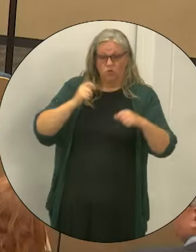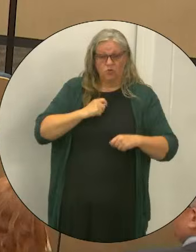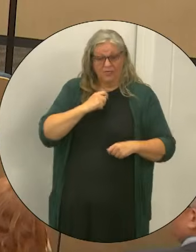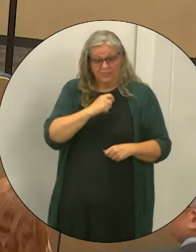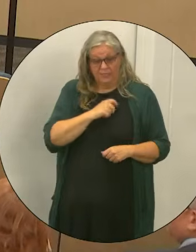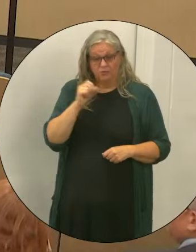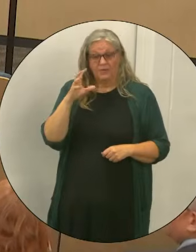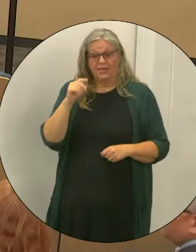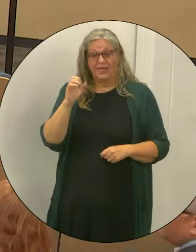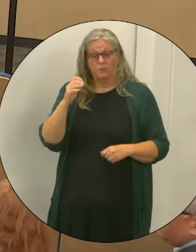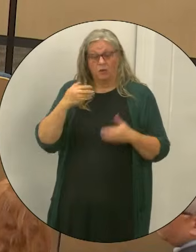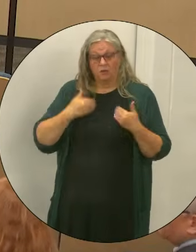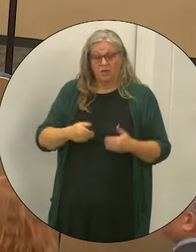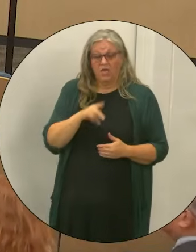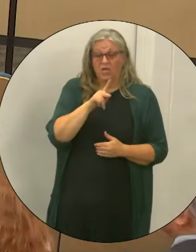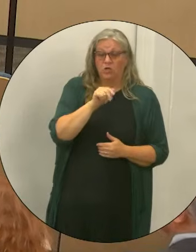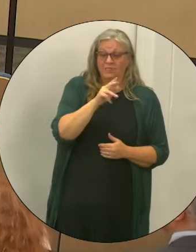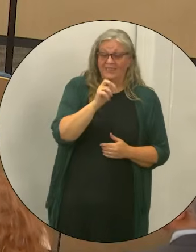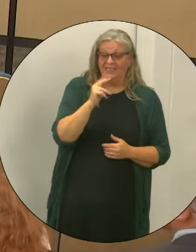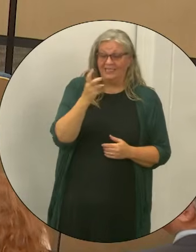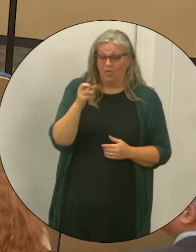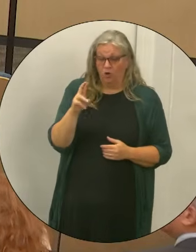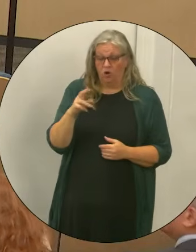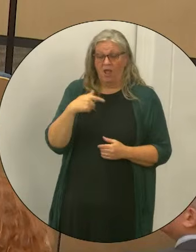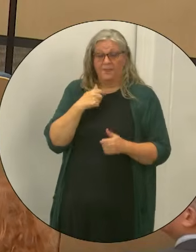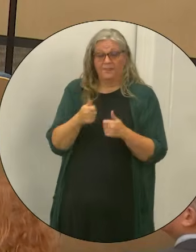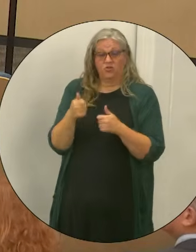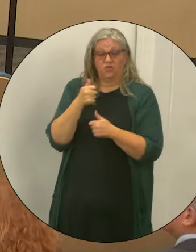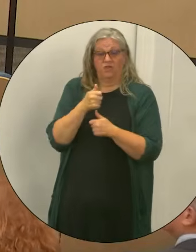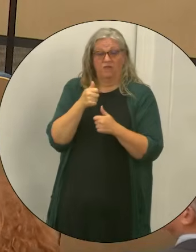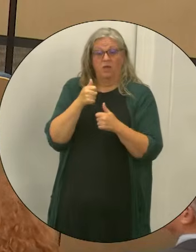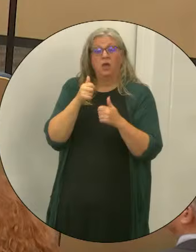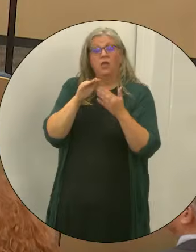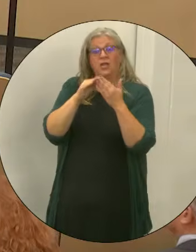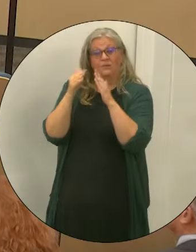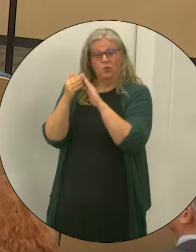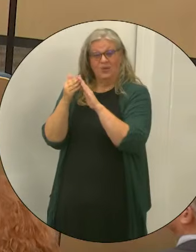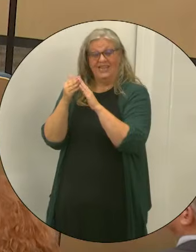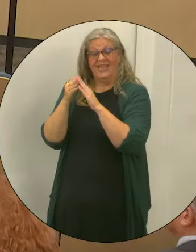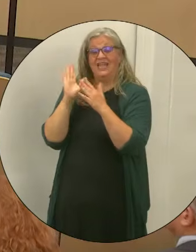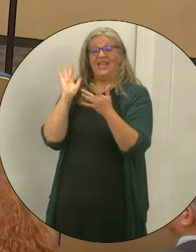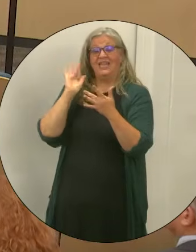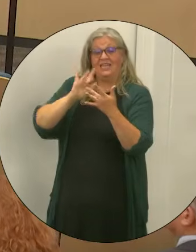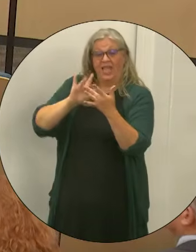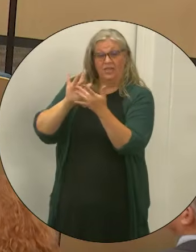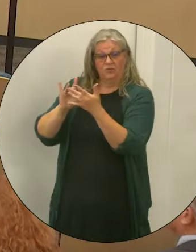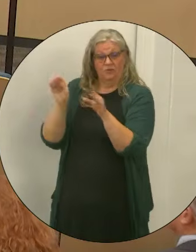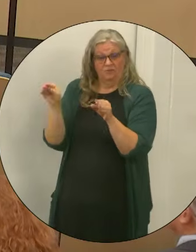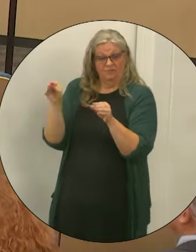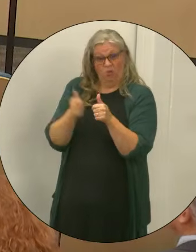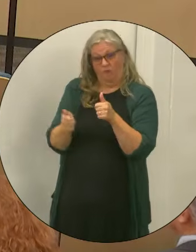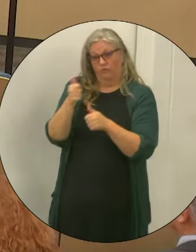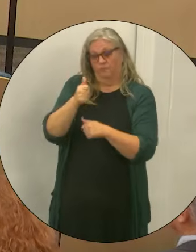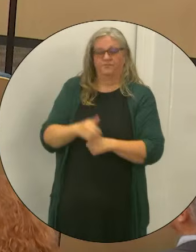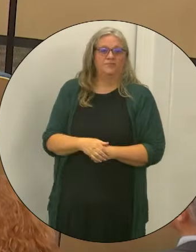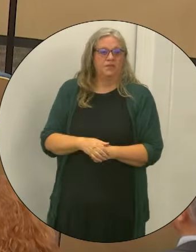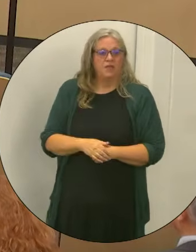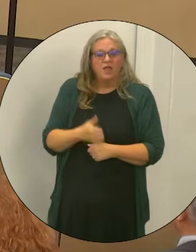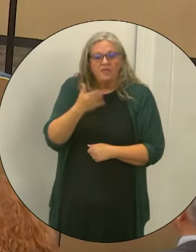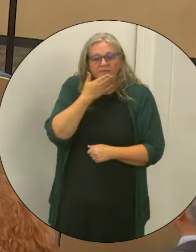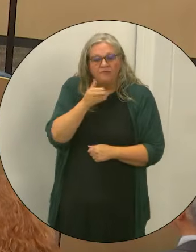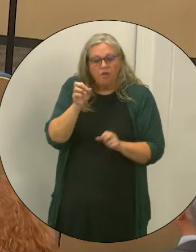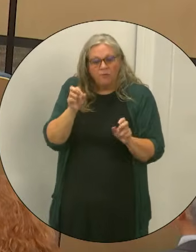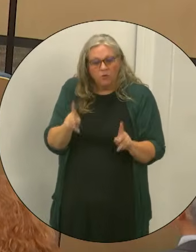Superintendent Ebert. My name is Kirsten Sear, and I serve as the Chief Community Engagement Officer for the Clark County School District. Thank you for the opportunity